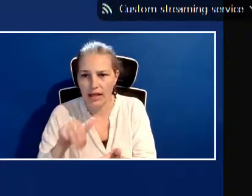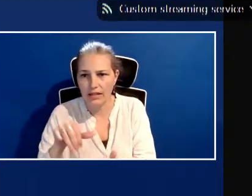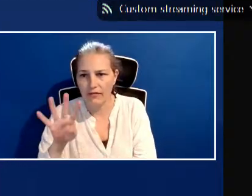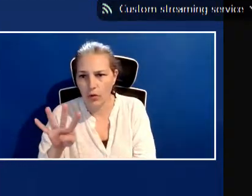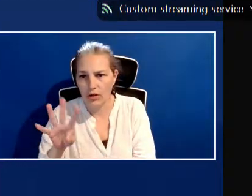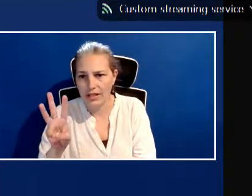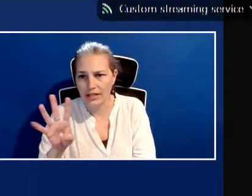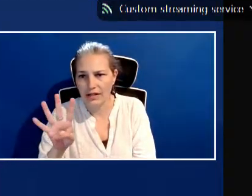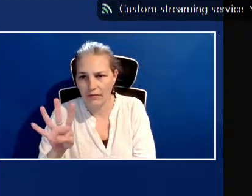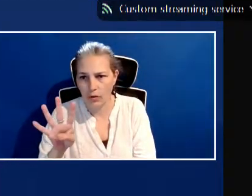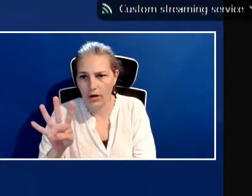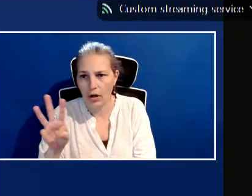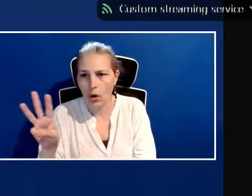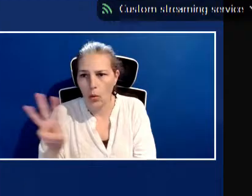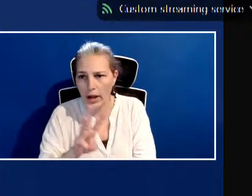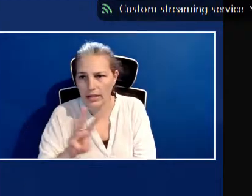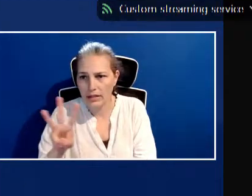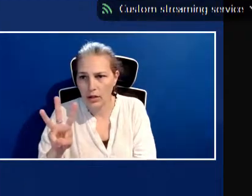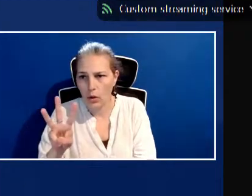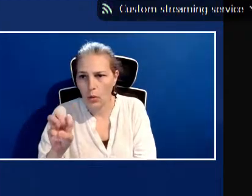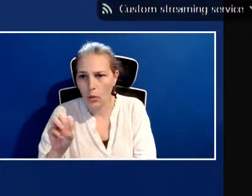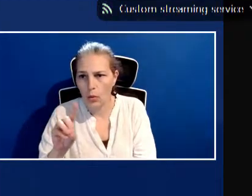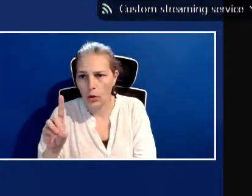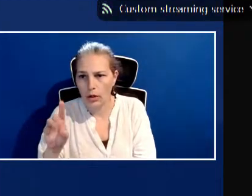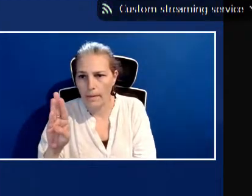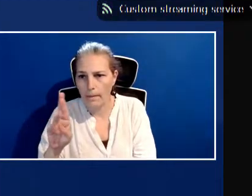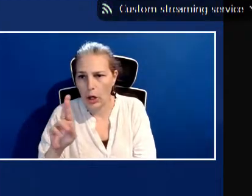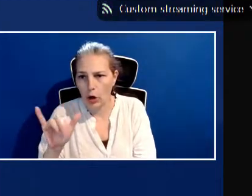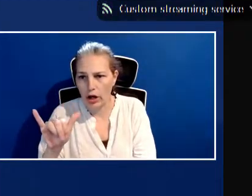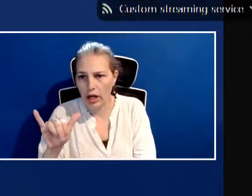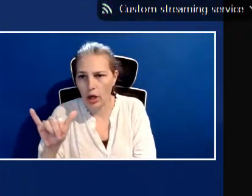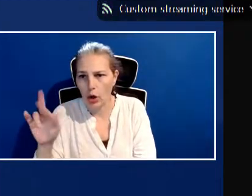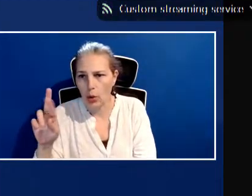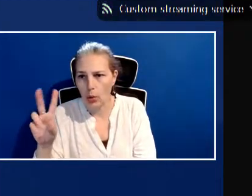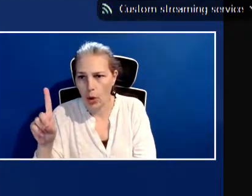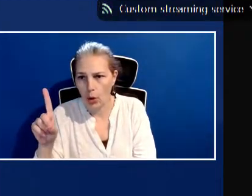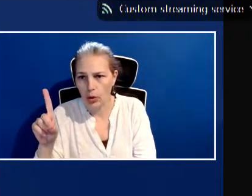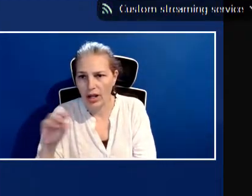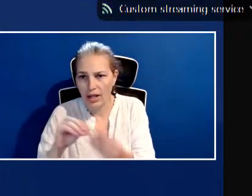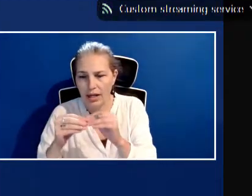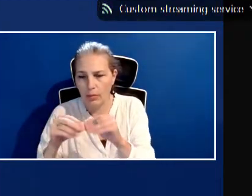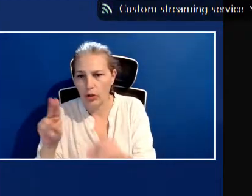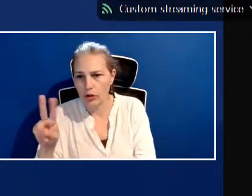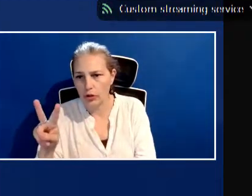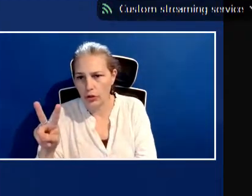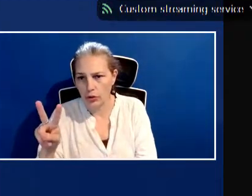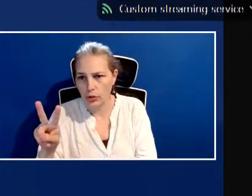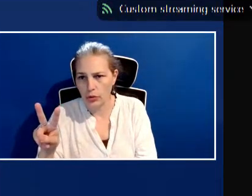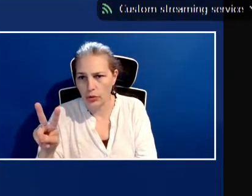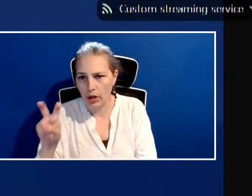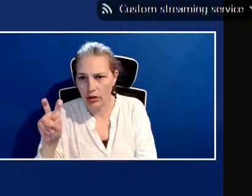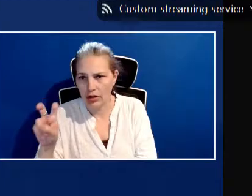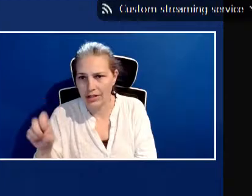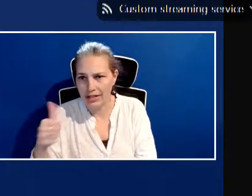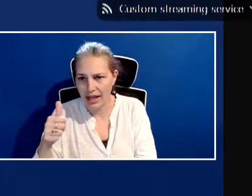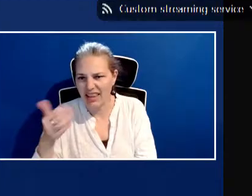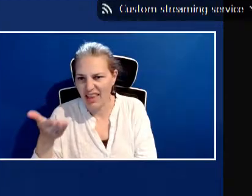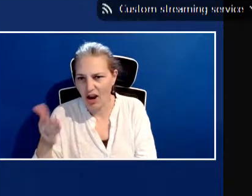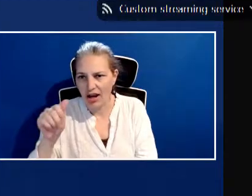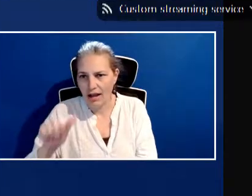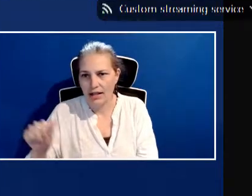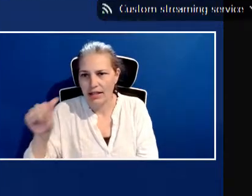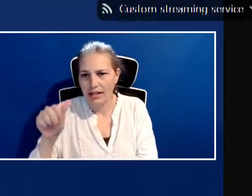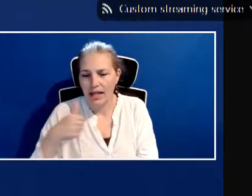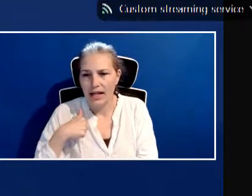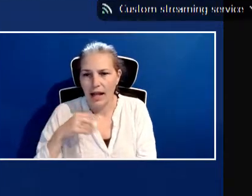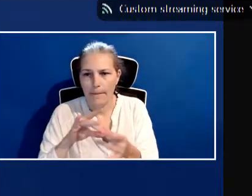464 West Woodbury Road, Suite 210 there in Altadena. And I mentioned on the other slide that we're in the process